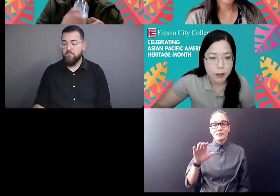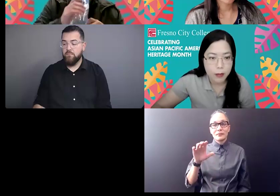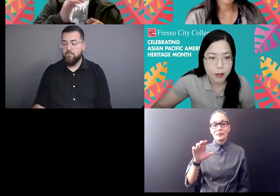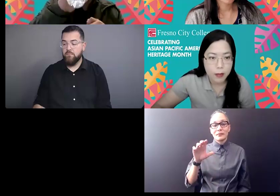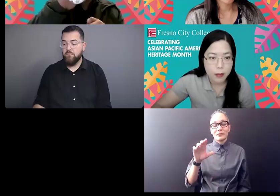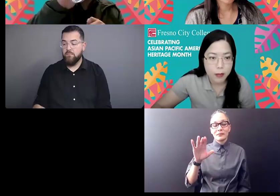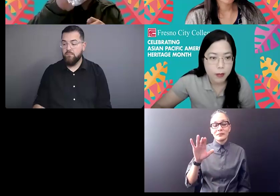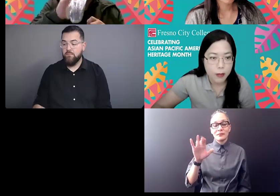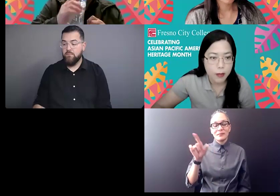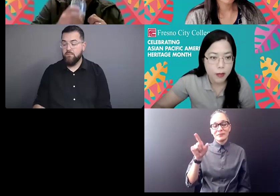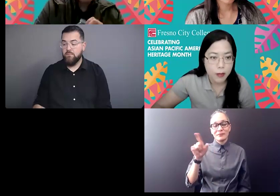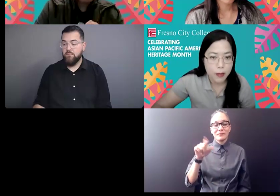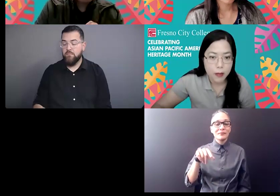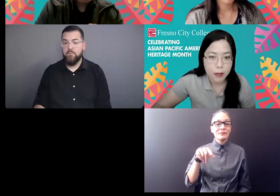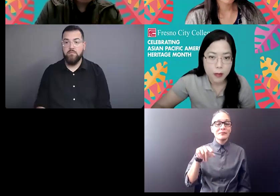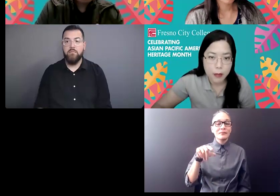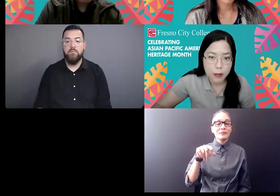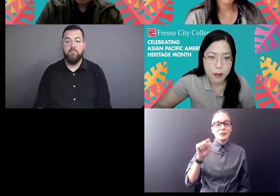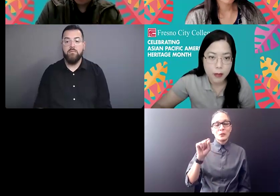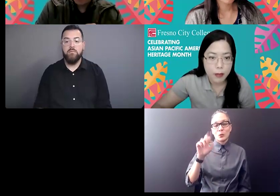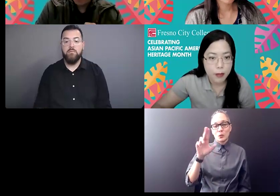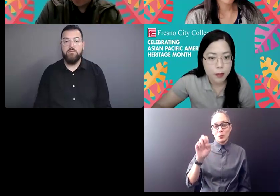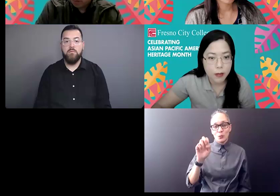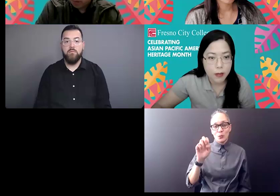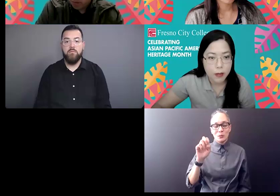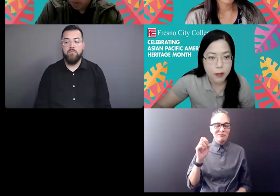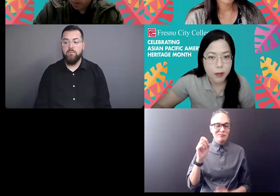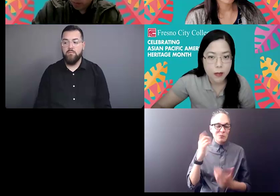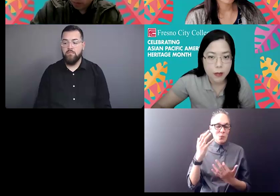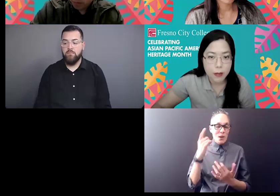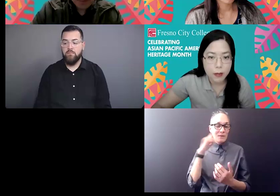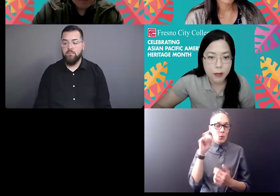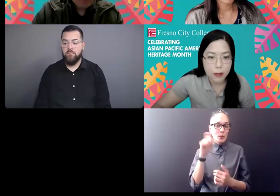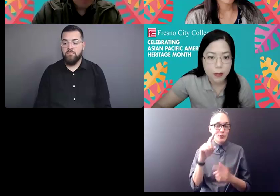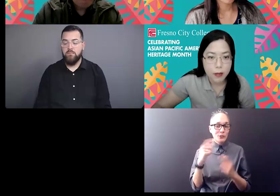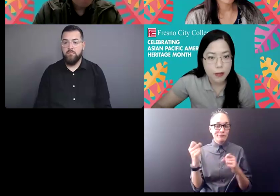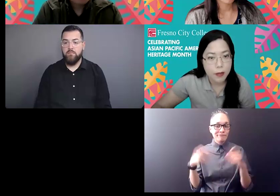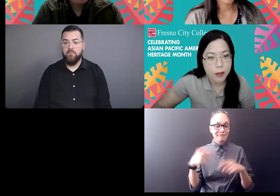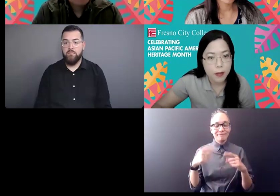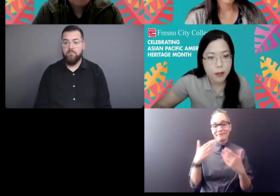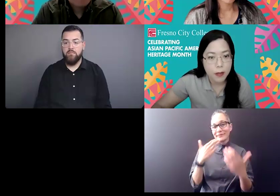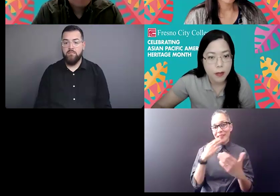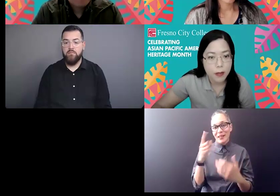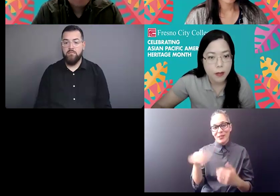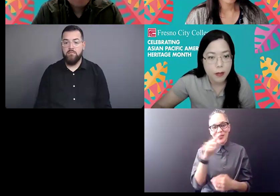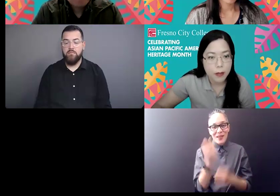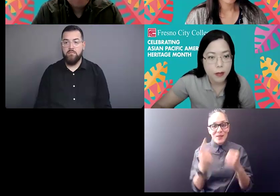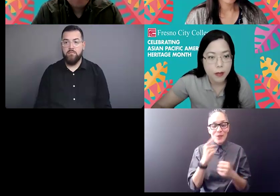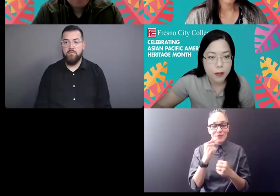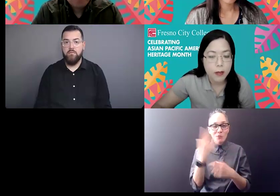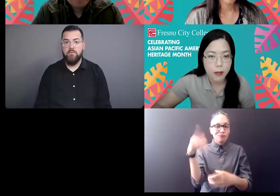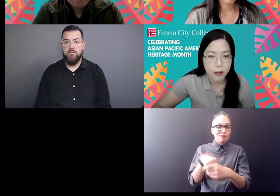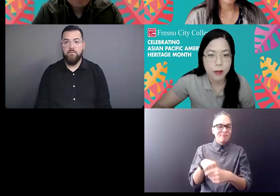While we're waiting for questions to come in, I just want to thank everybody on the panel again today for